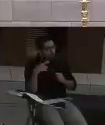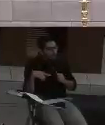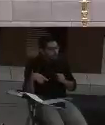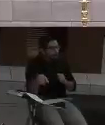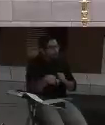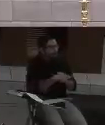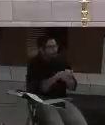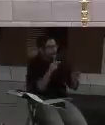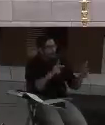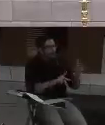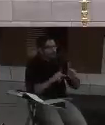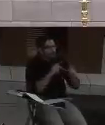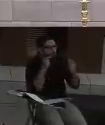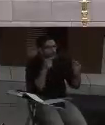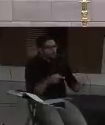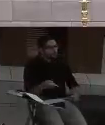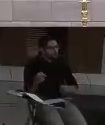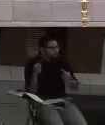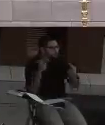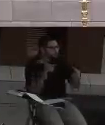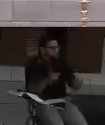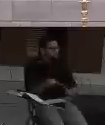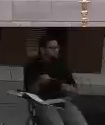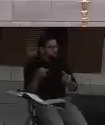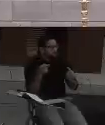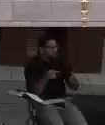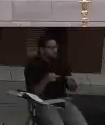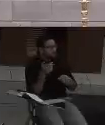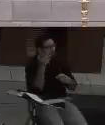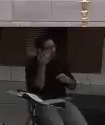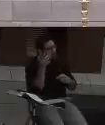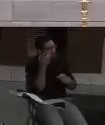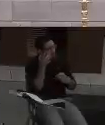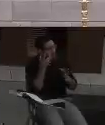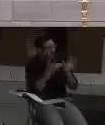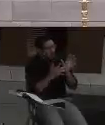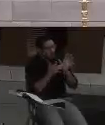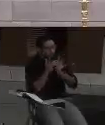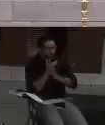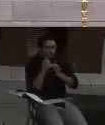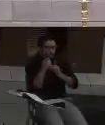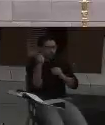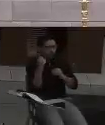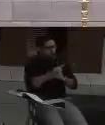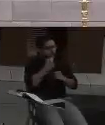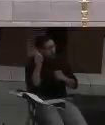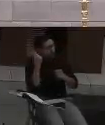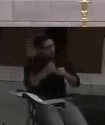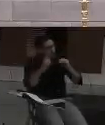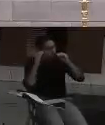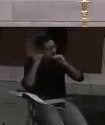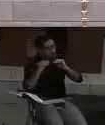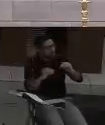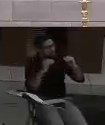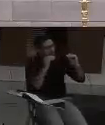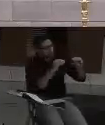hands healing? Why aren't his words teaching? And if we are the